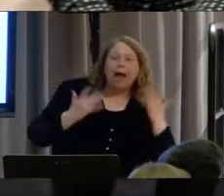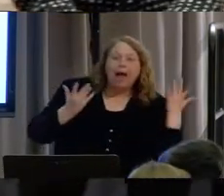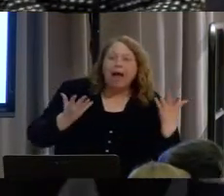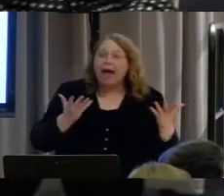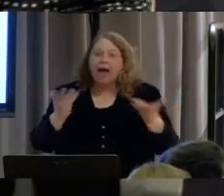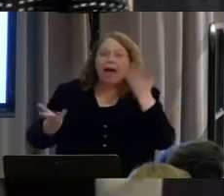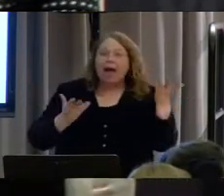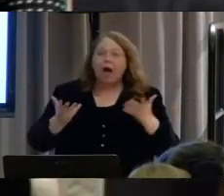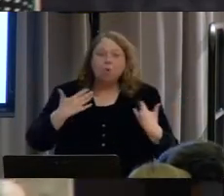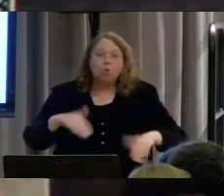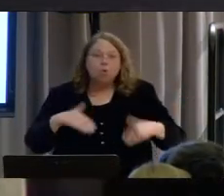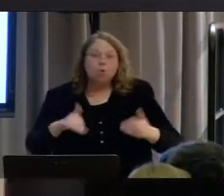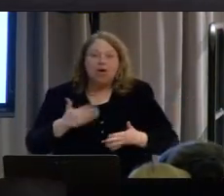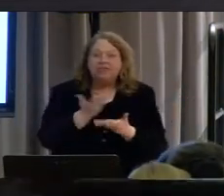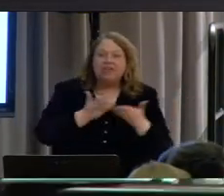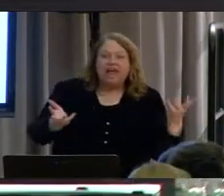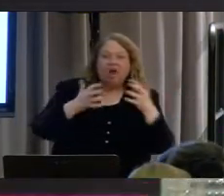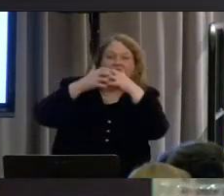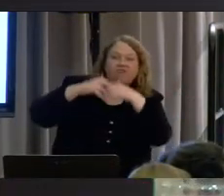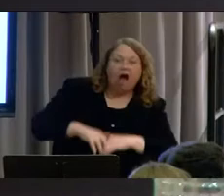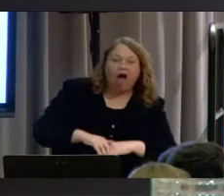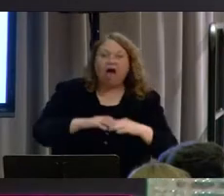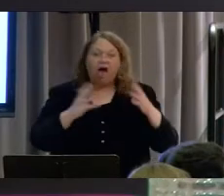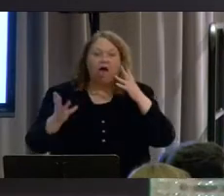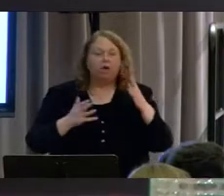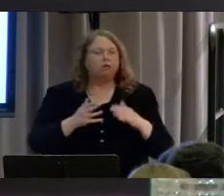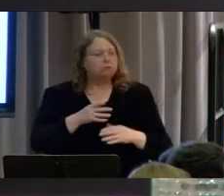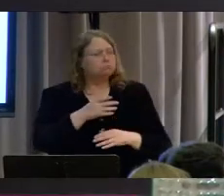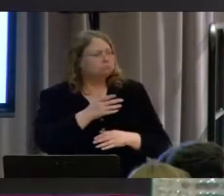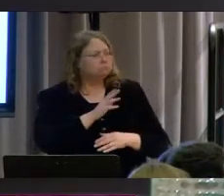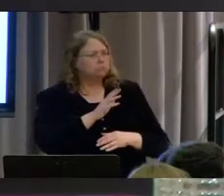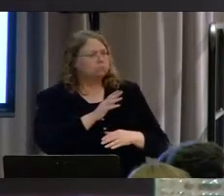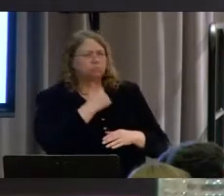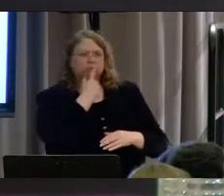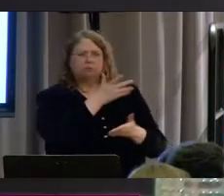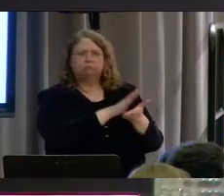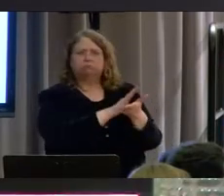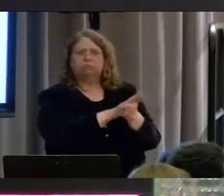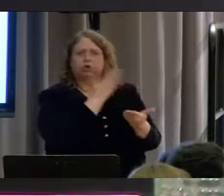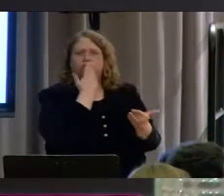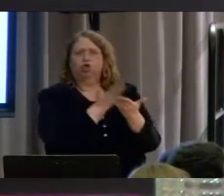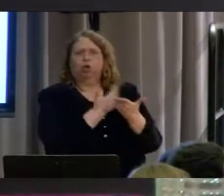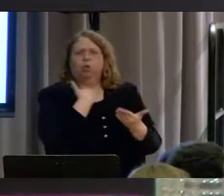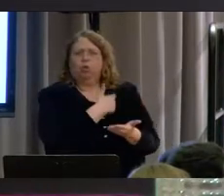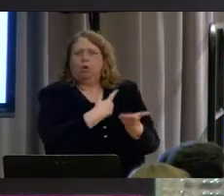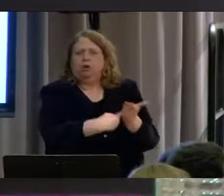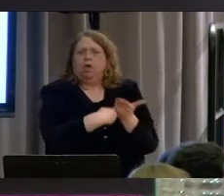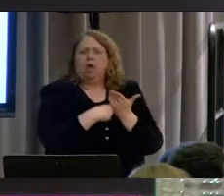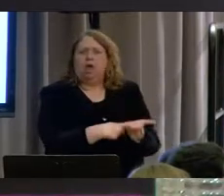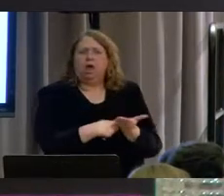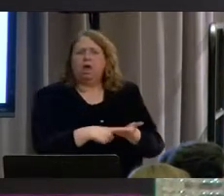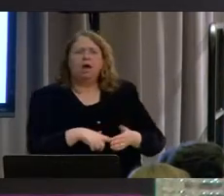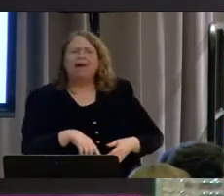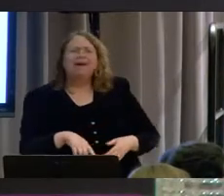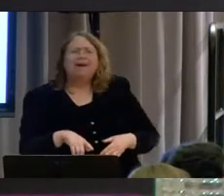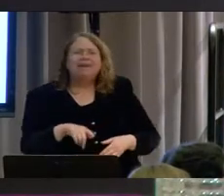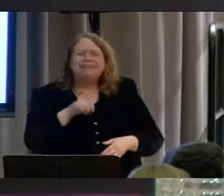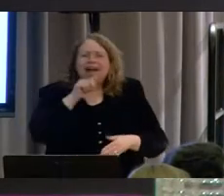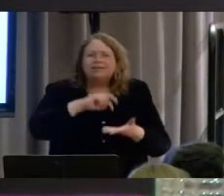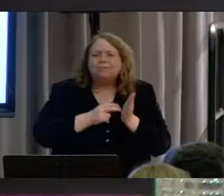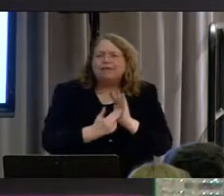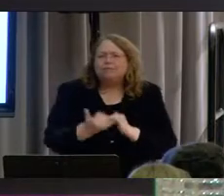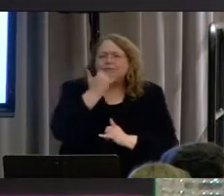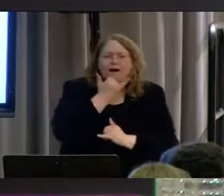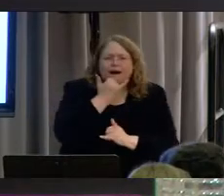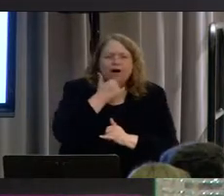And boy, things are falling apart. And I said, you know, this is good that we're talking about this. This is not a malfunction of democracy that